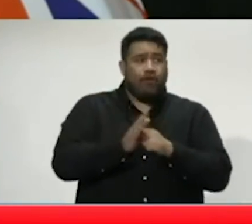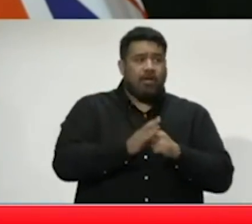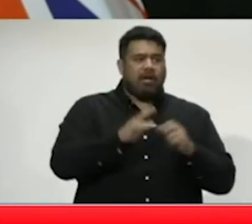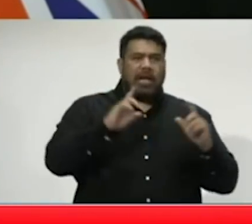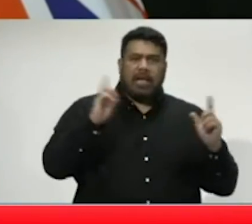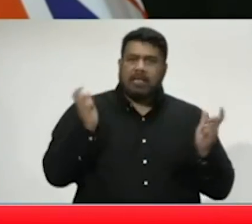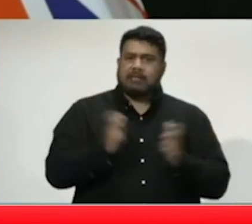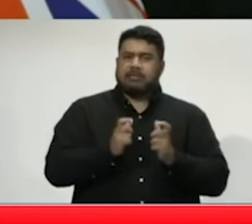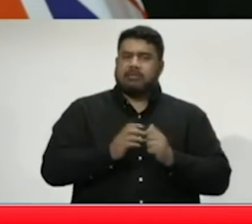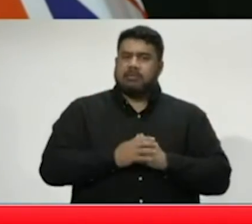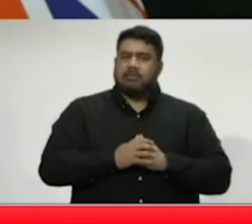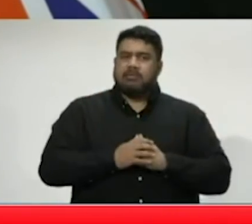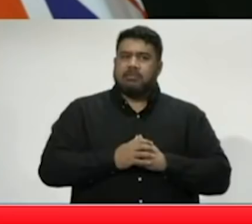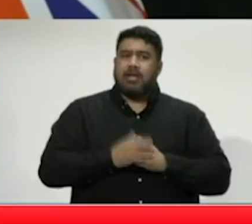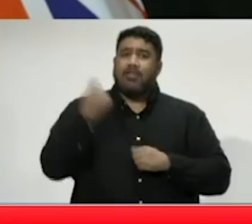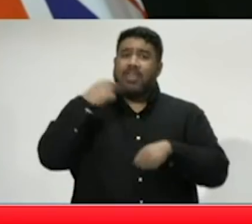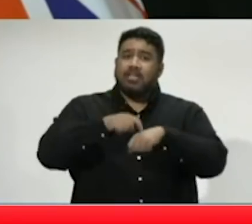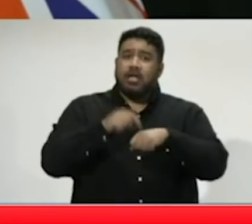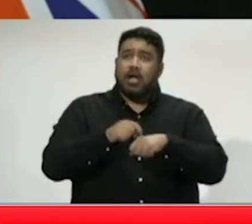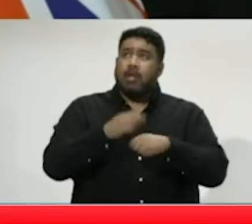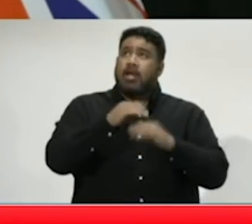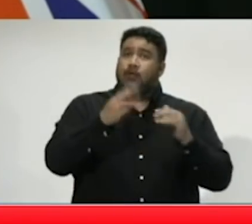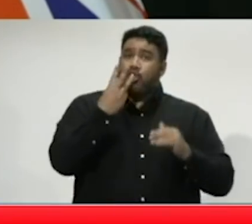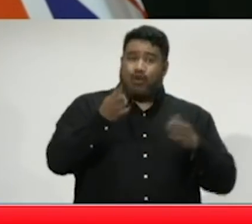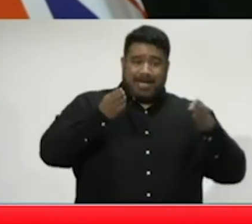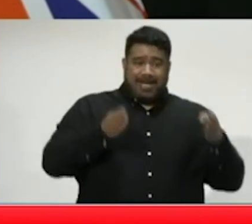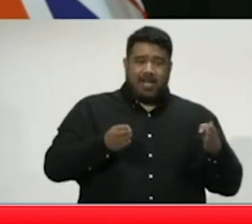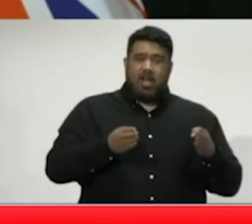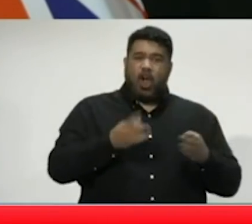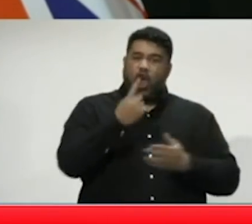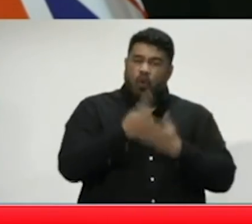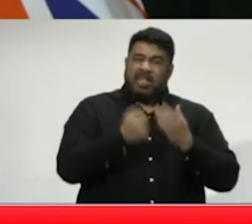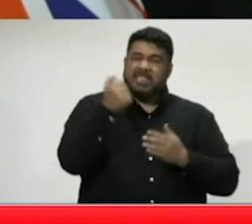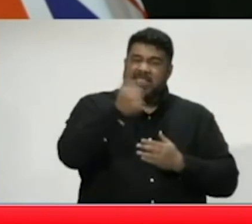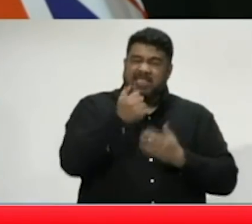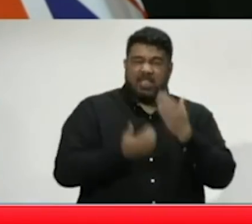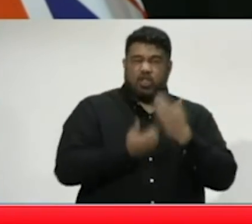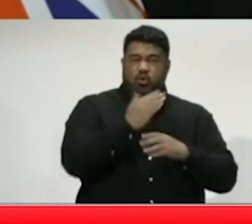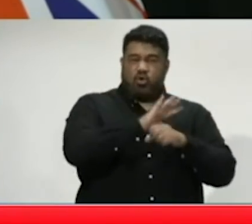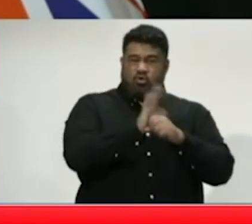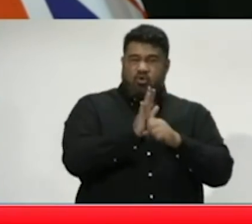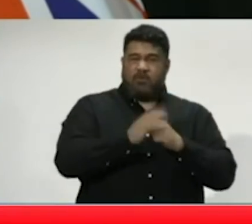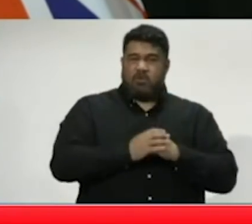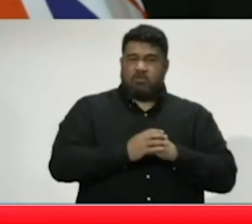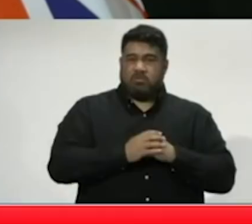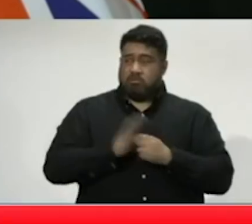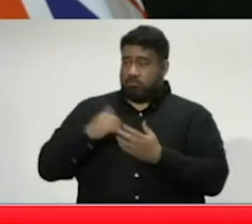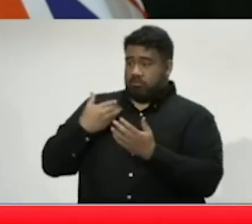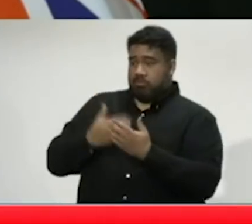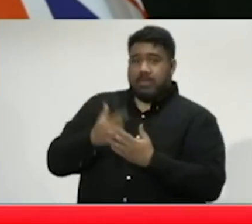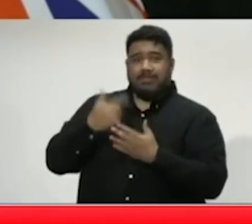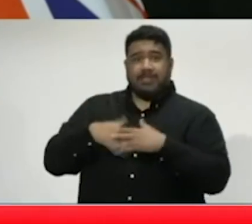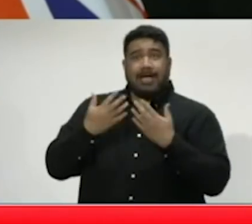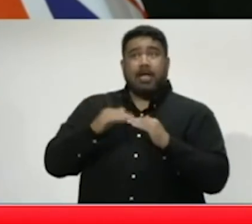new cases during the 16 days we were in Level 3, and so far there have only been 2 new cases in the 7 days we have been in